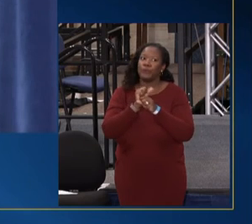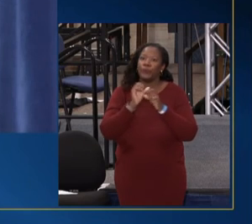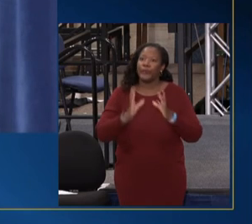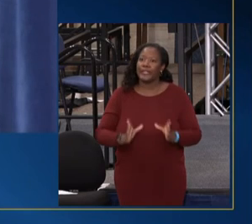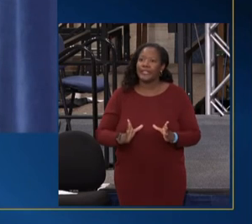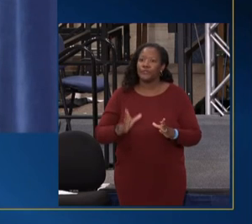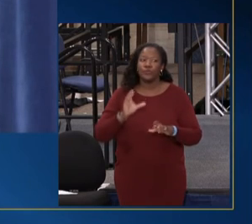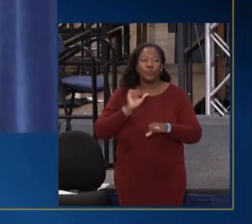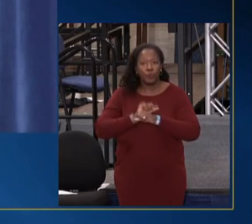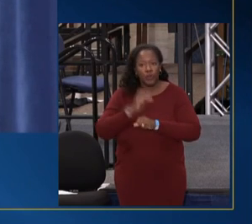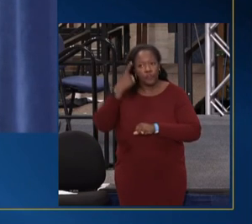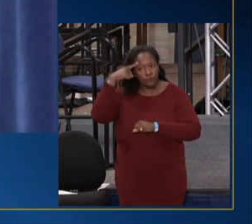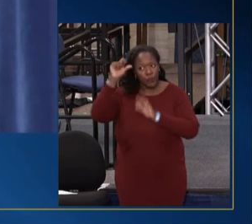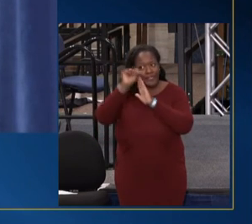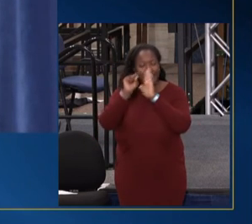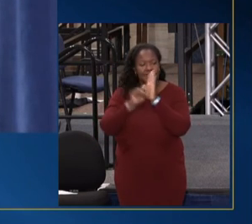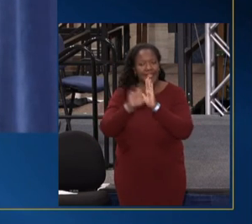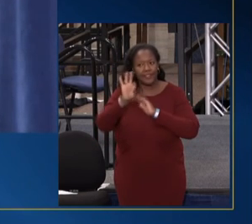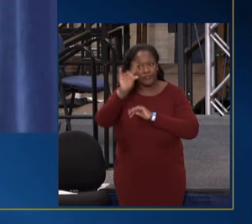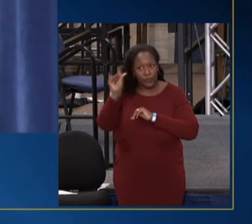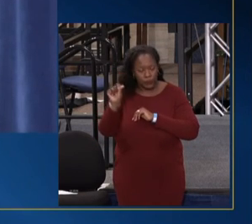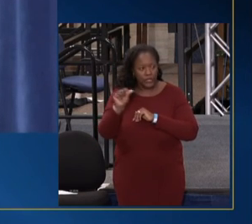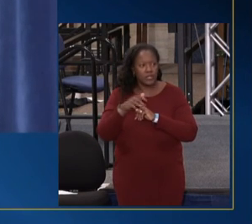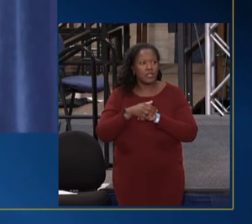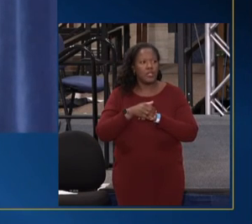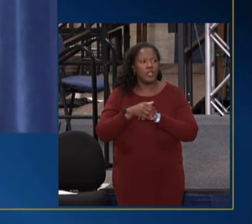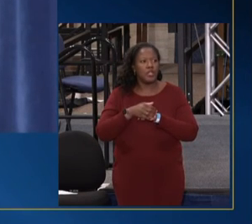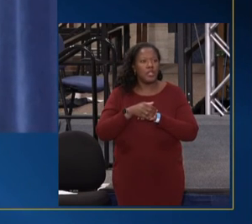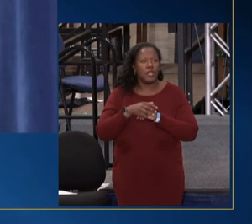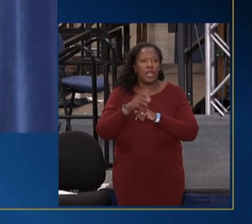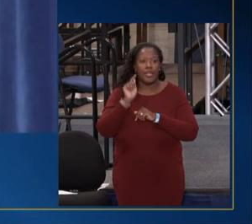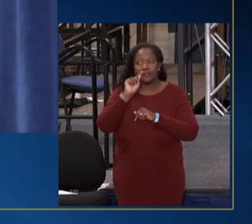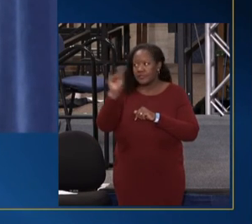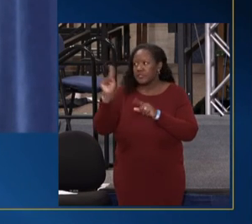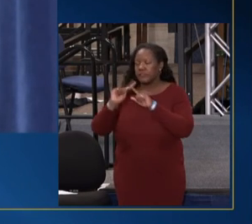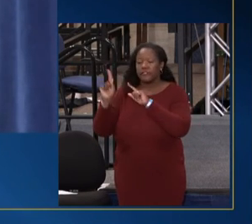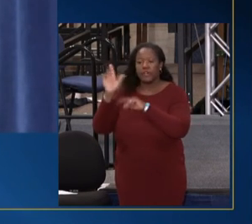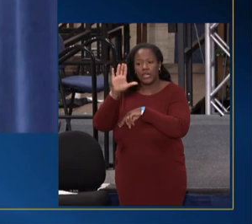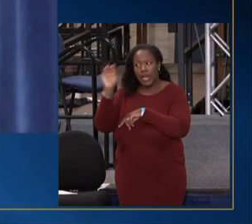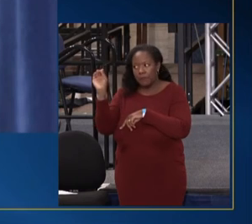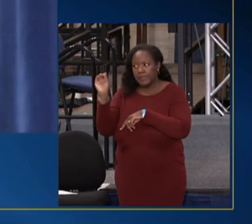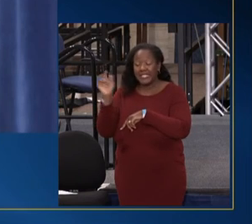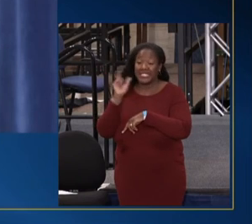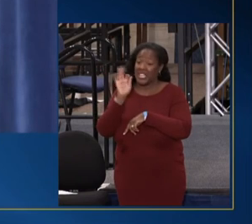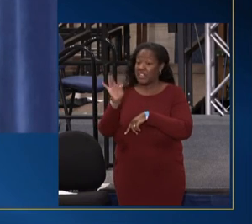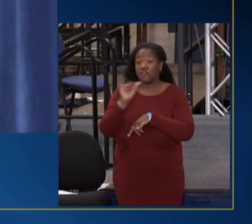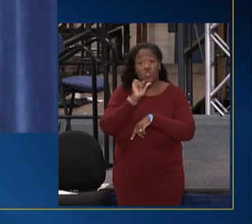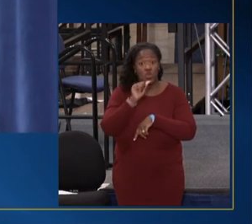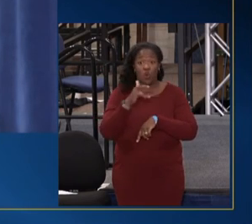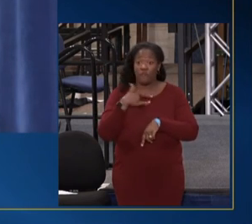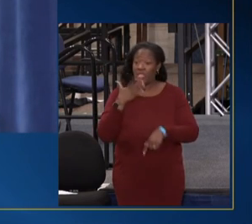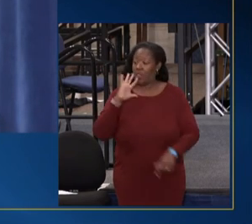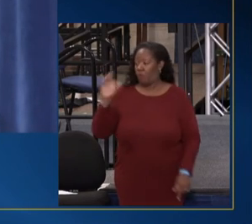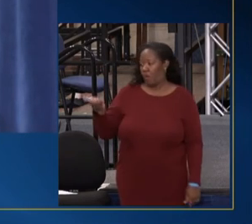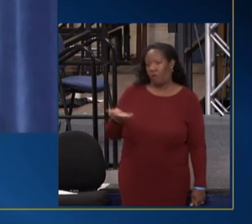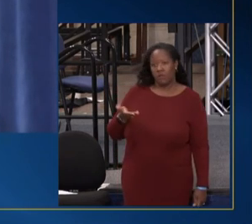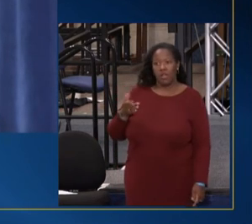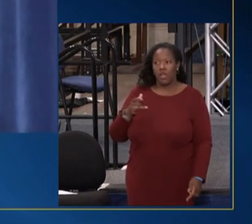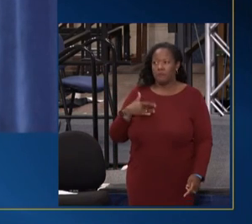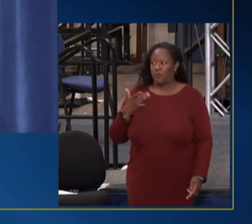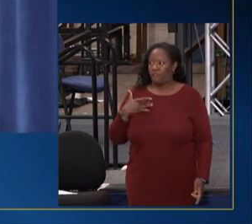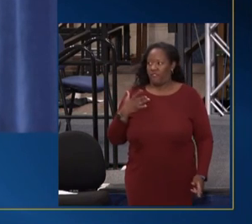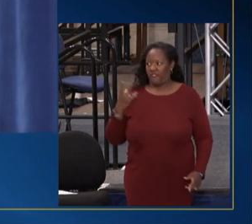Florida and our employer workplaces. If you're not welcome, if you're not feeling